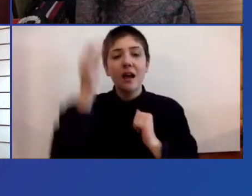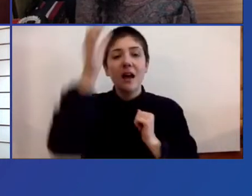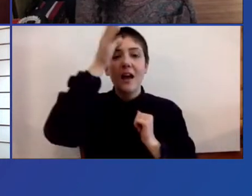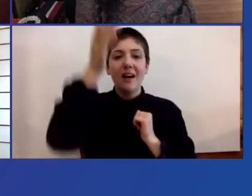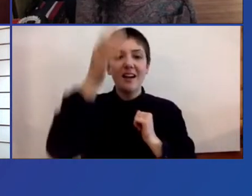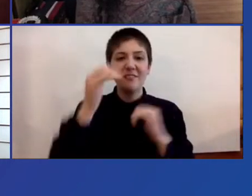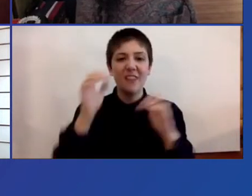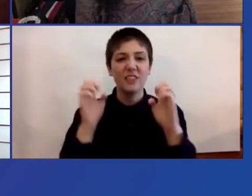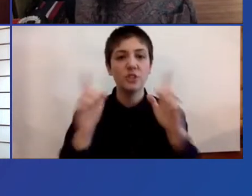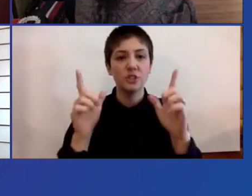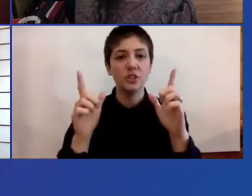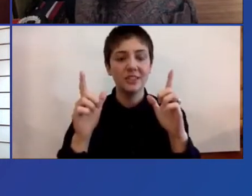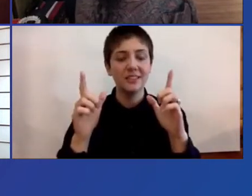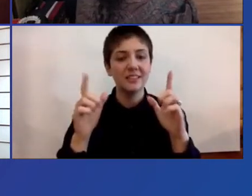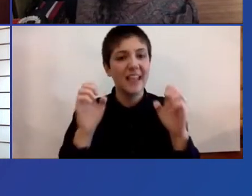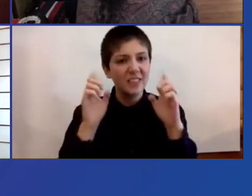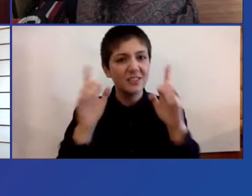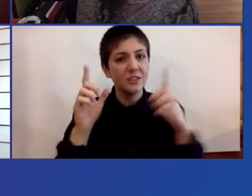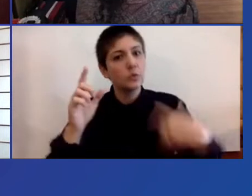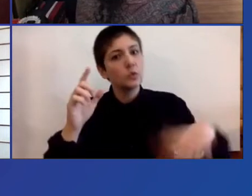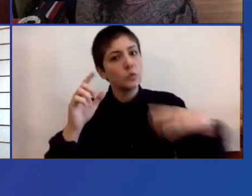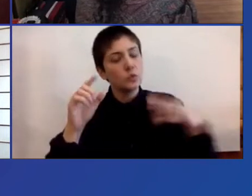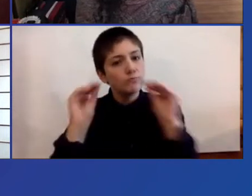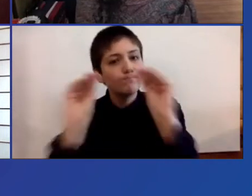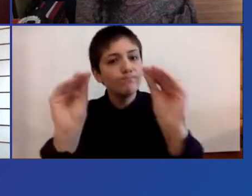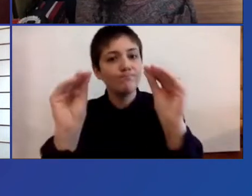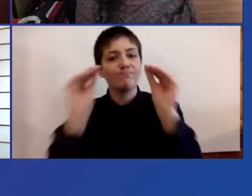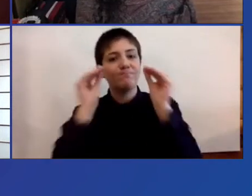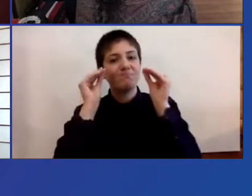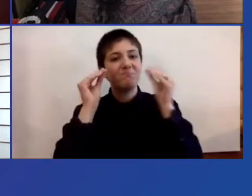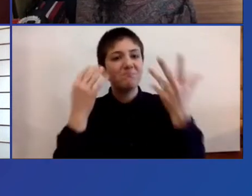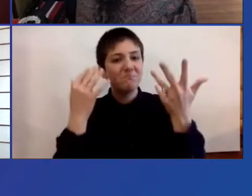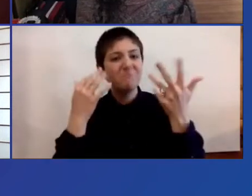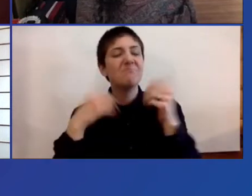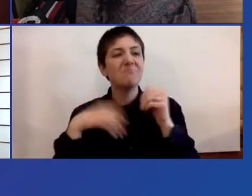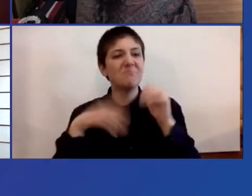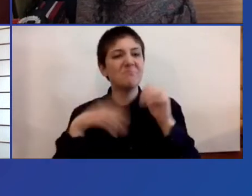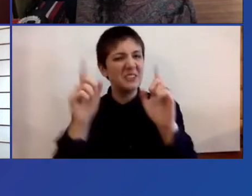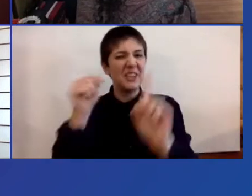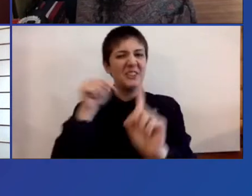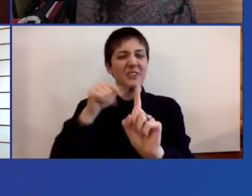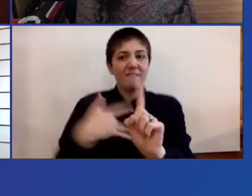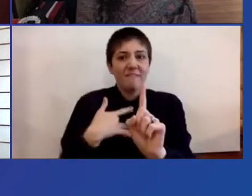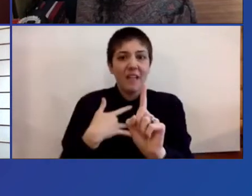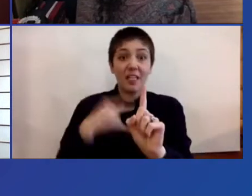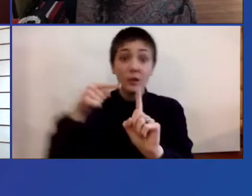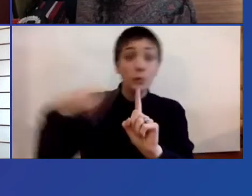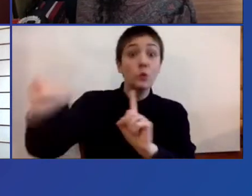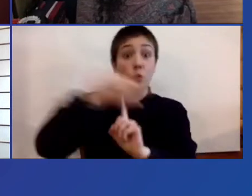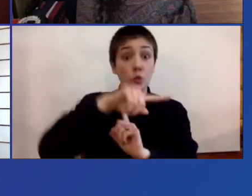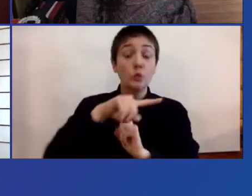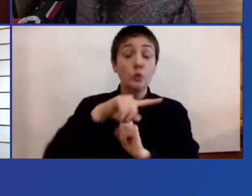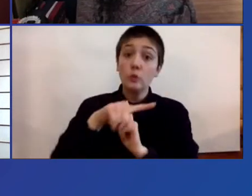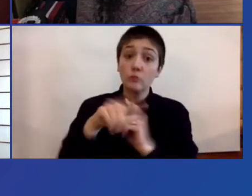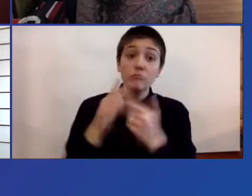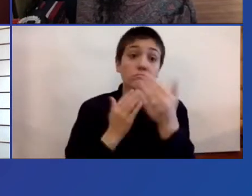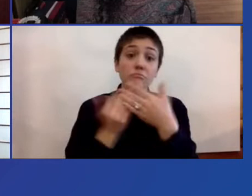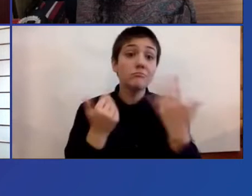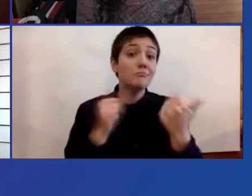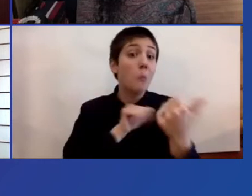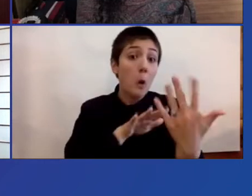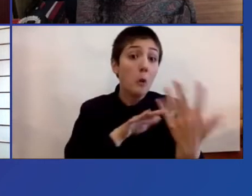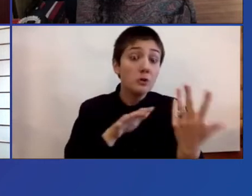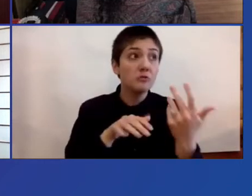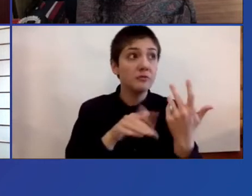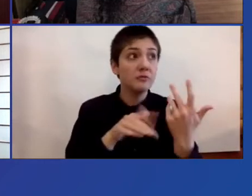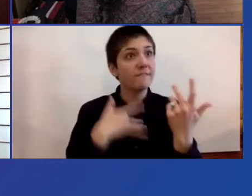education. Many of you, in one form or another, see what you do, or